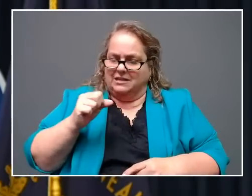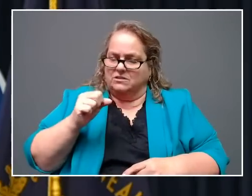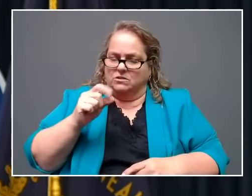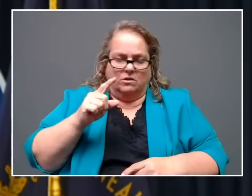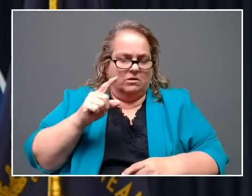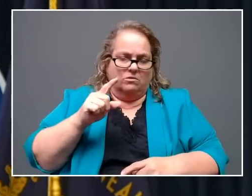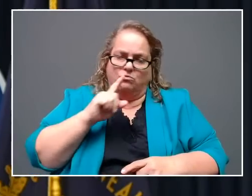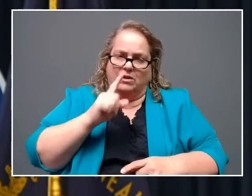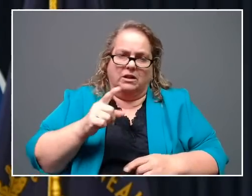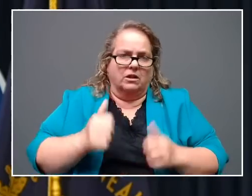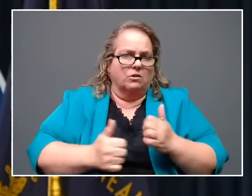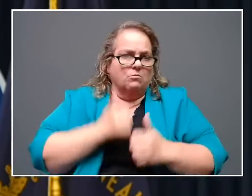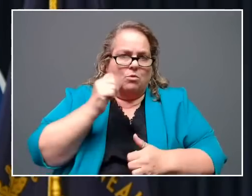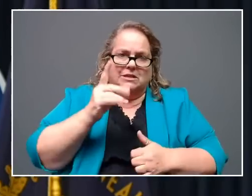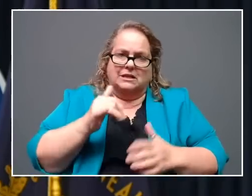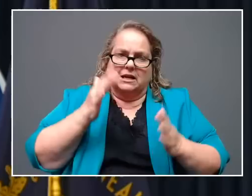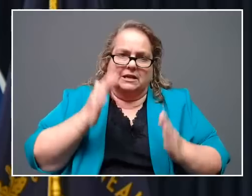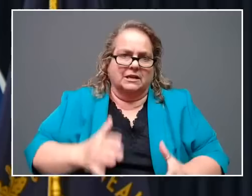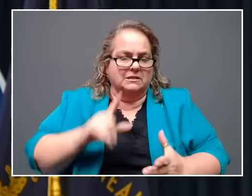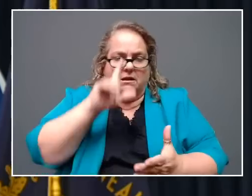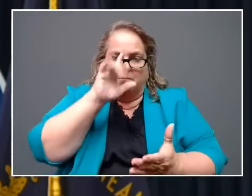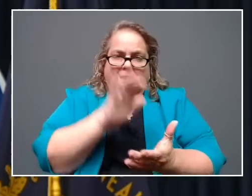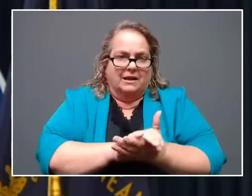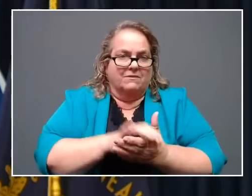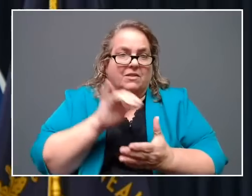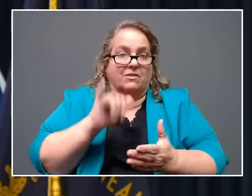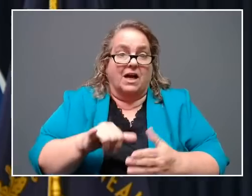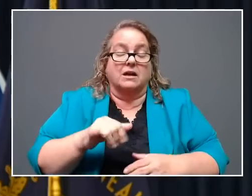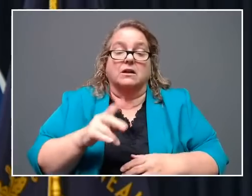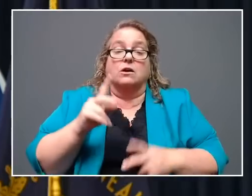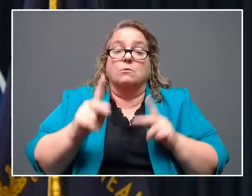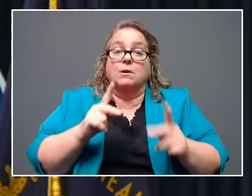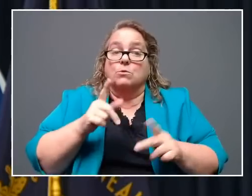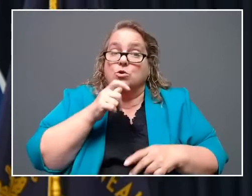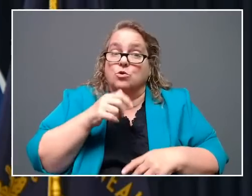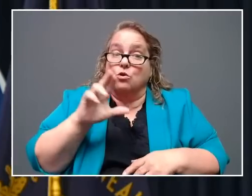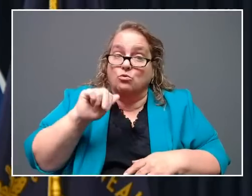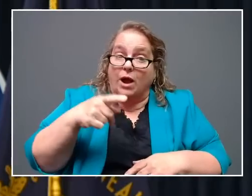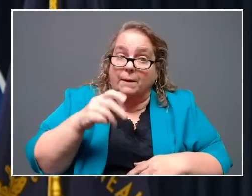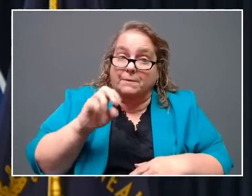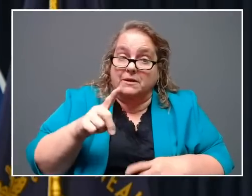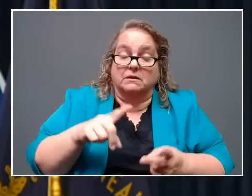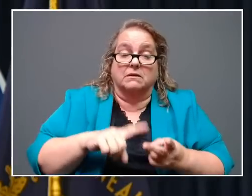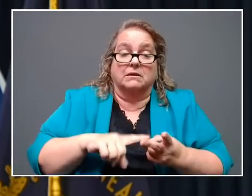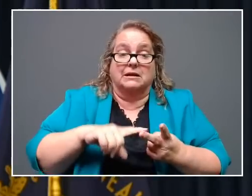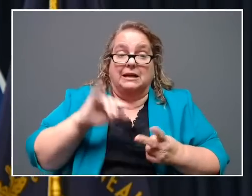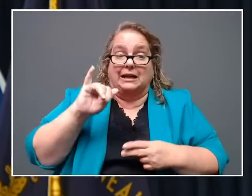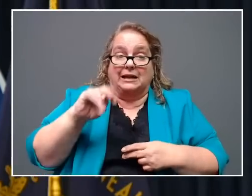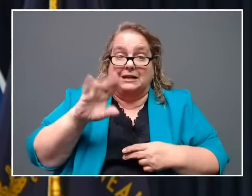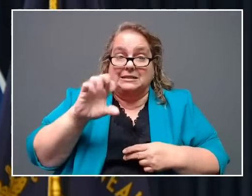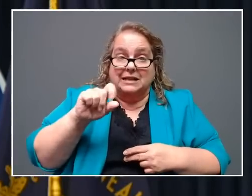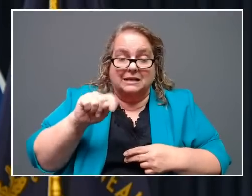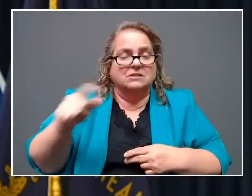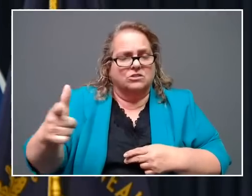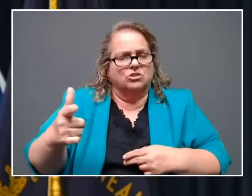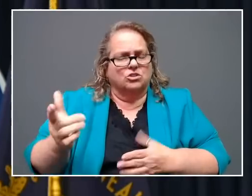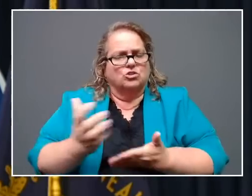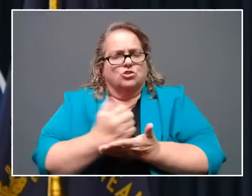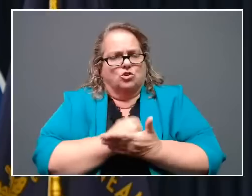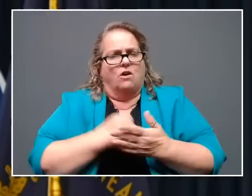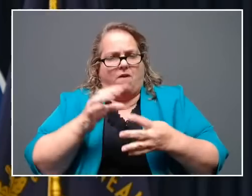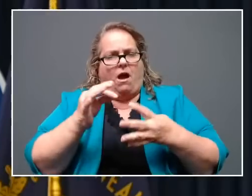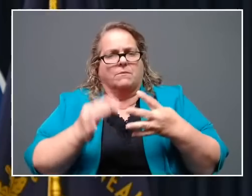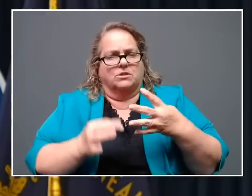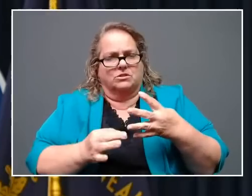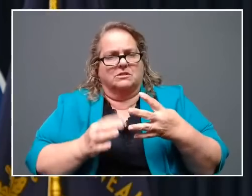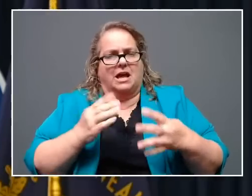and that is that victims of rape and incest deserve options. And certainly my personal